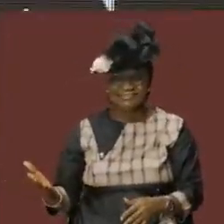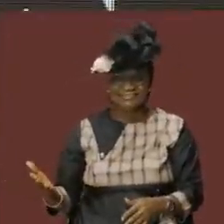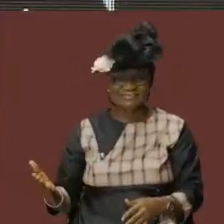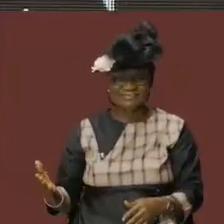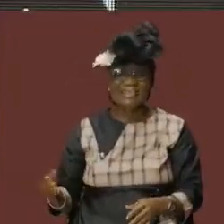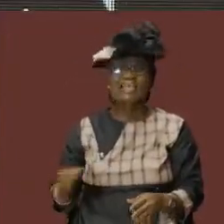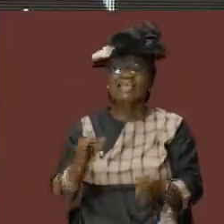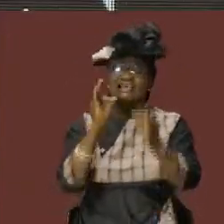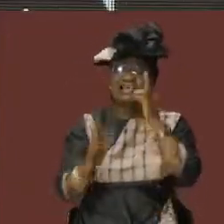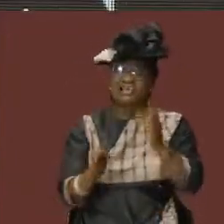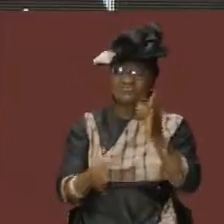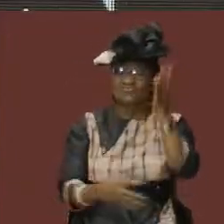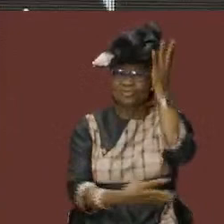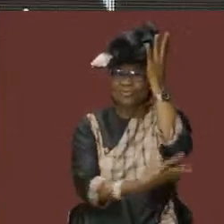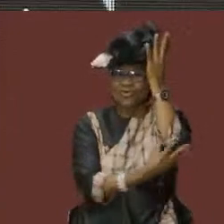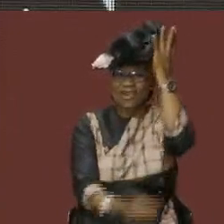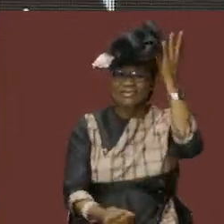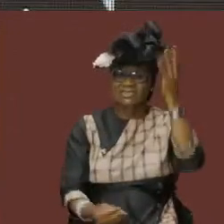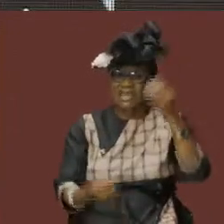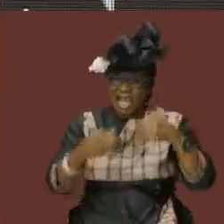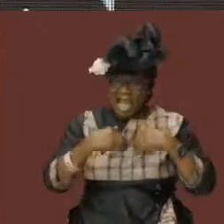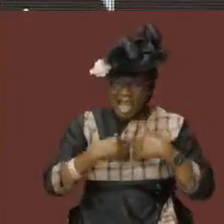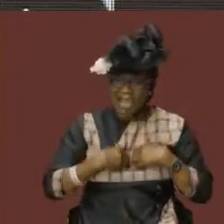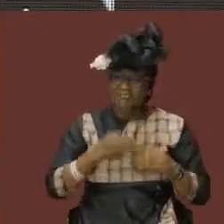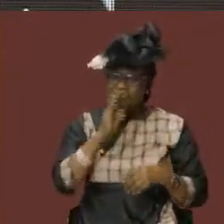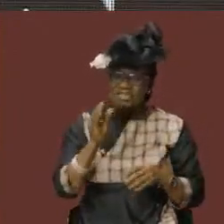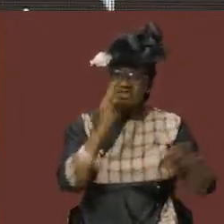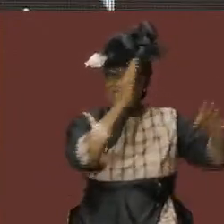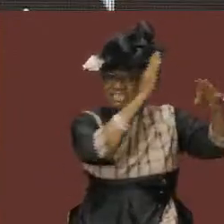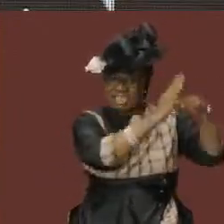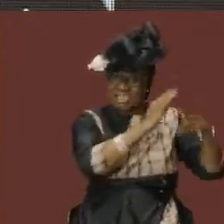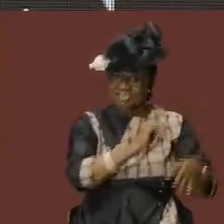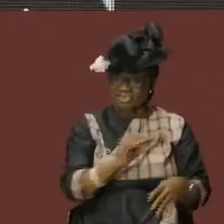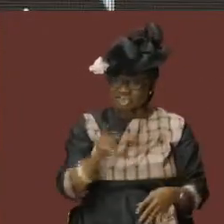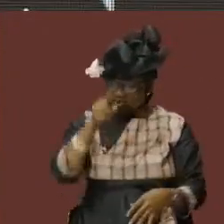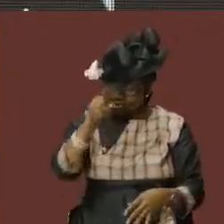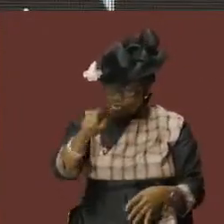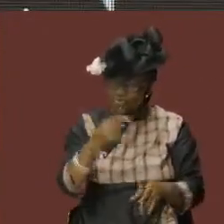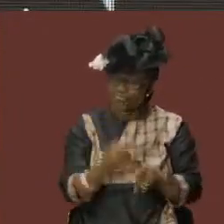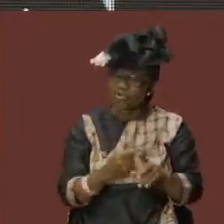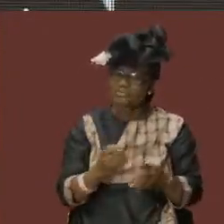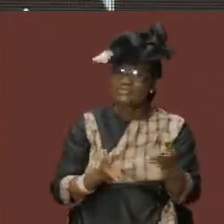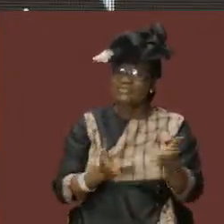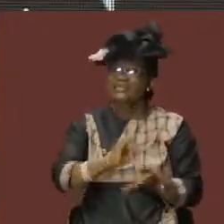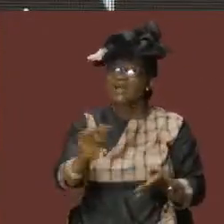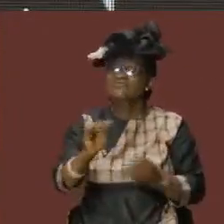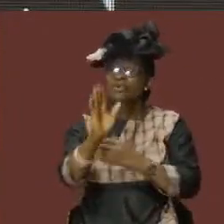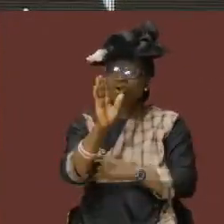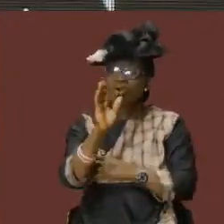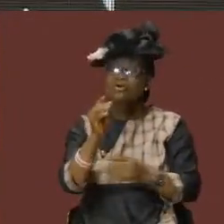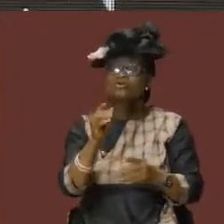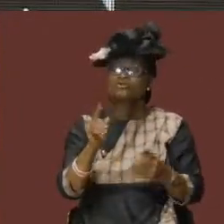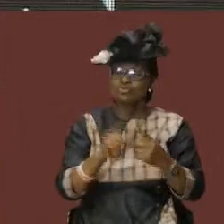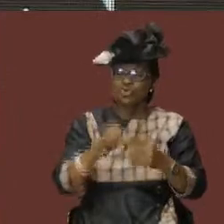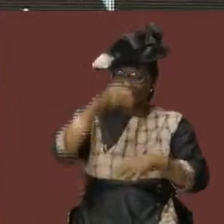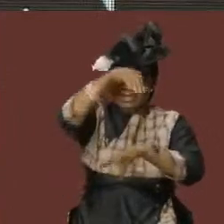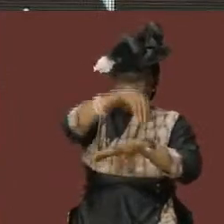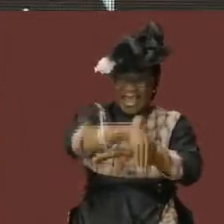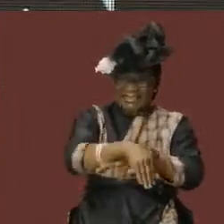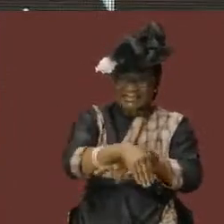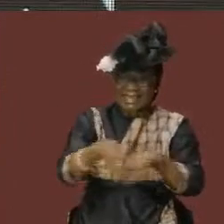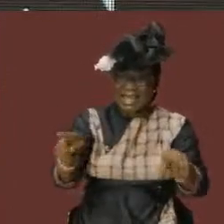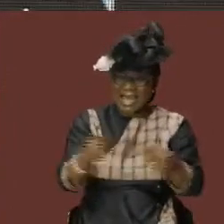If poverty had been hindering you from serving God, tonight, as you partake of this